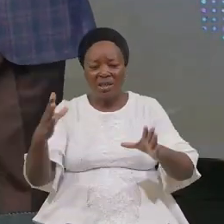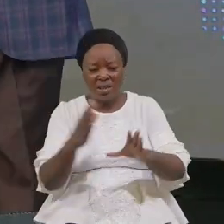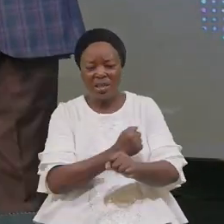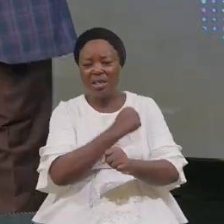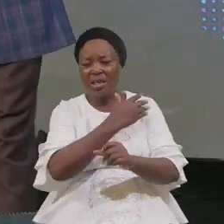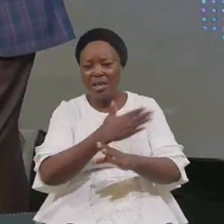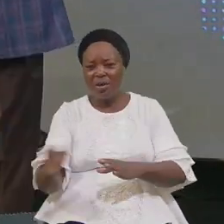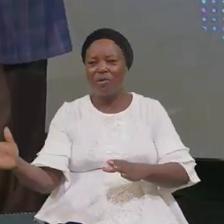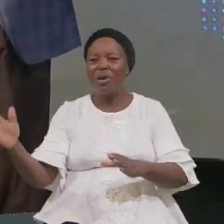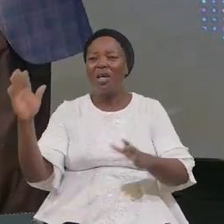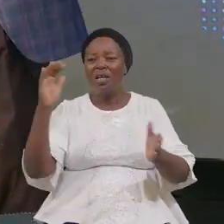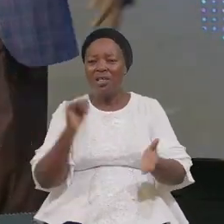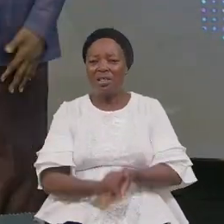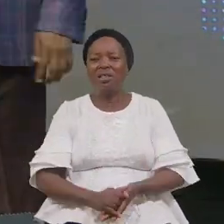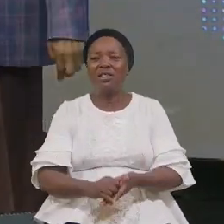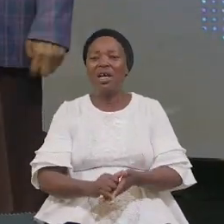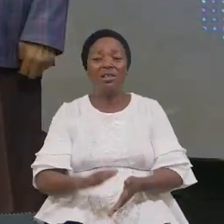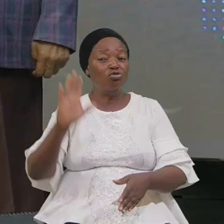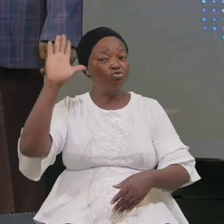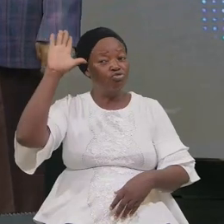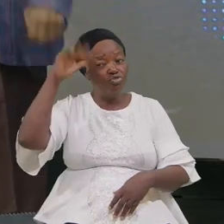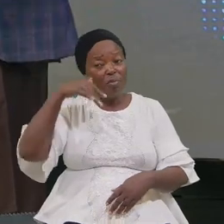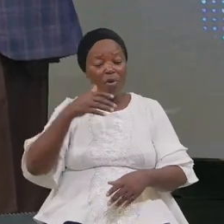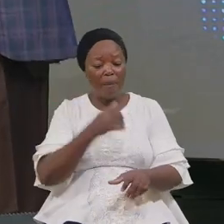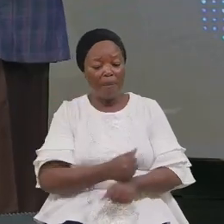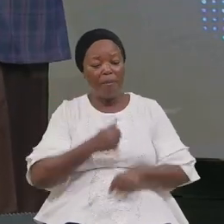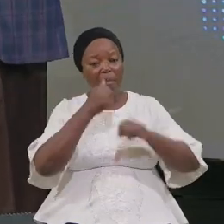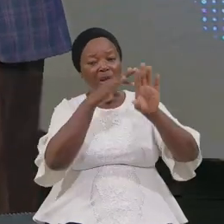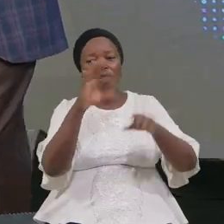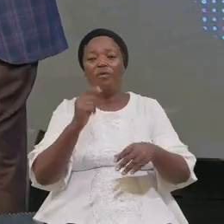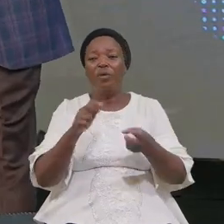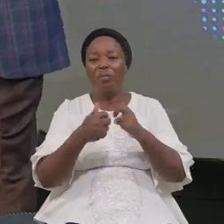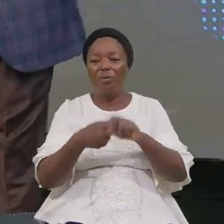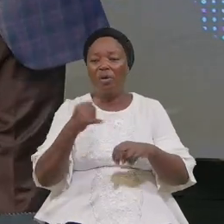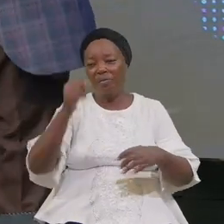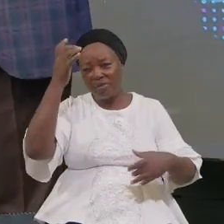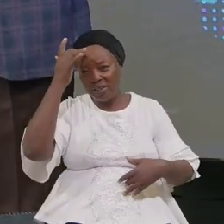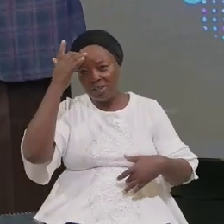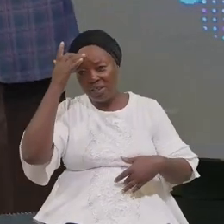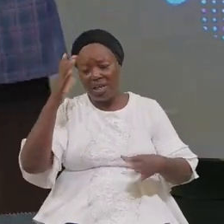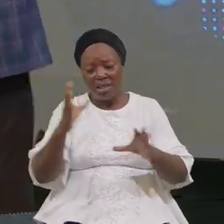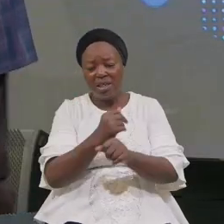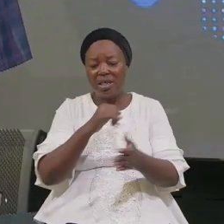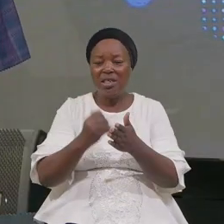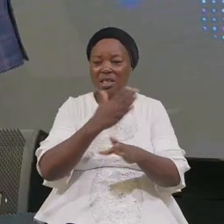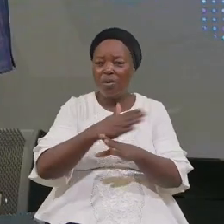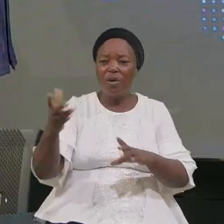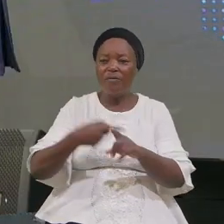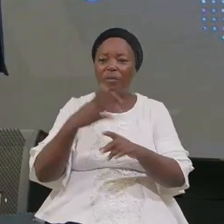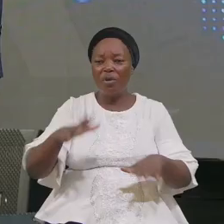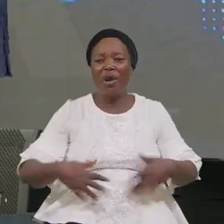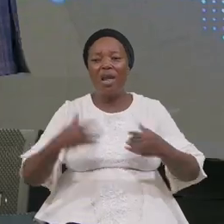that long-standing mountain of a problem, of sickness, roll it away from your life